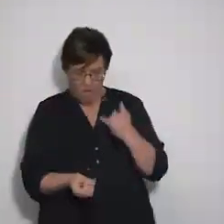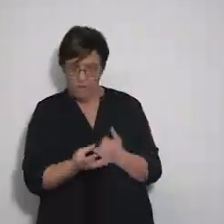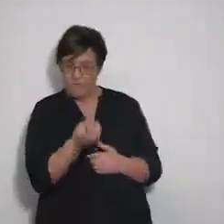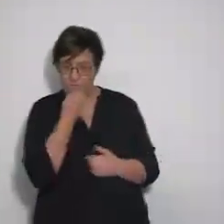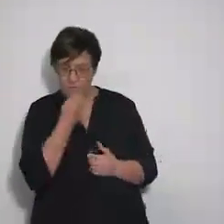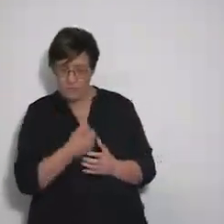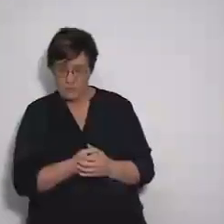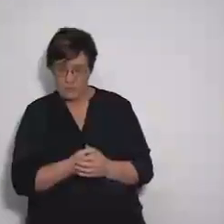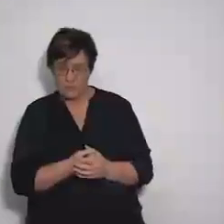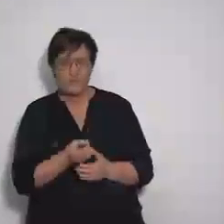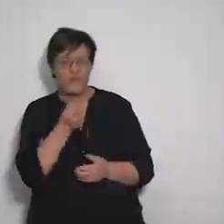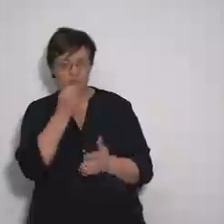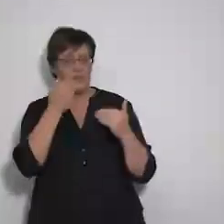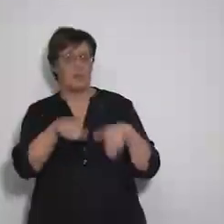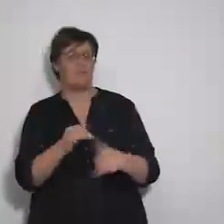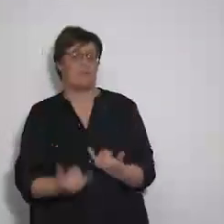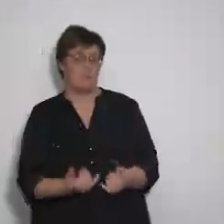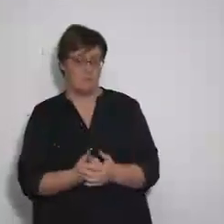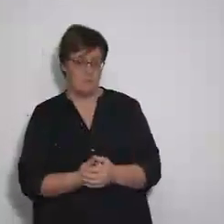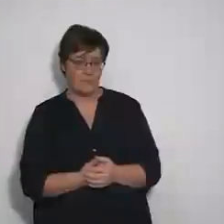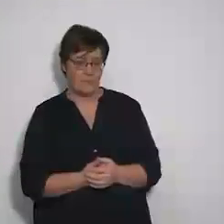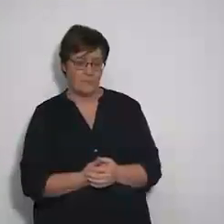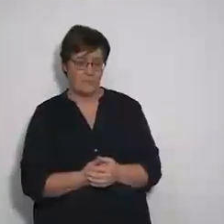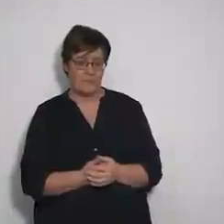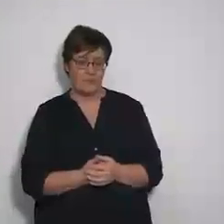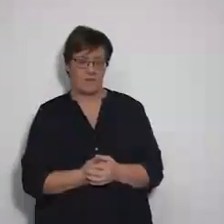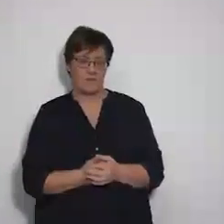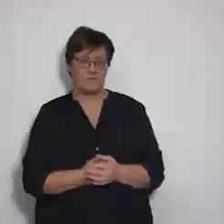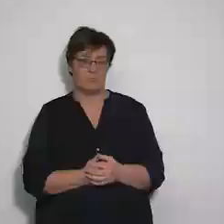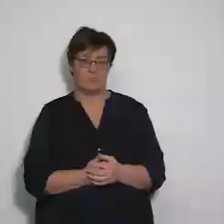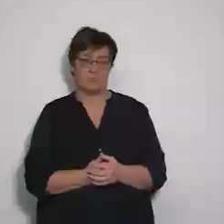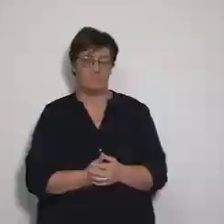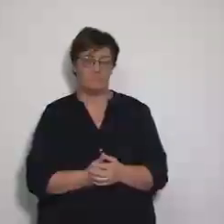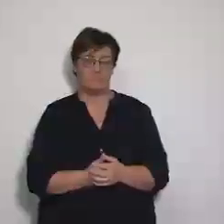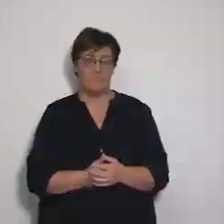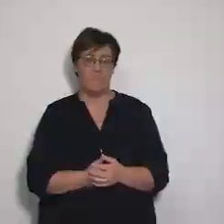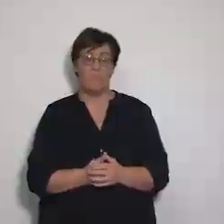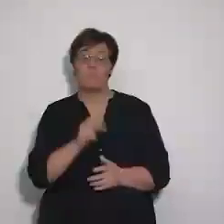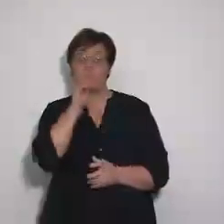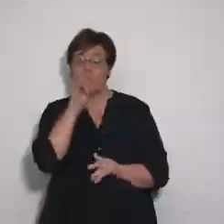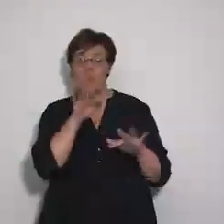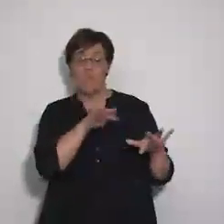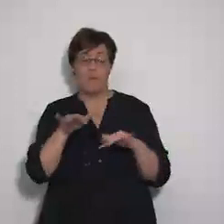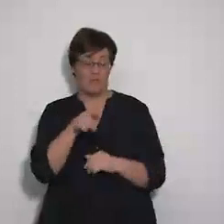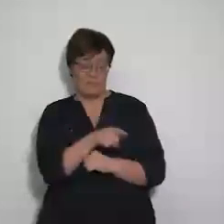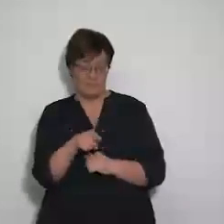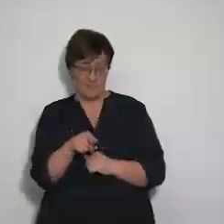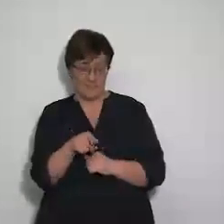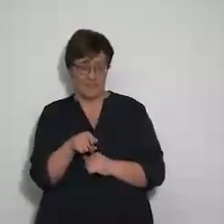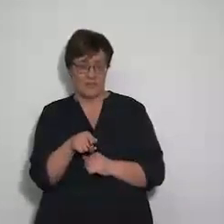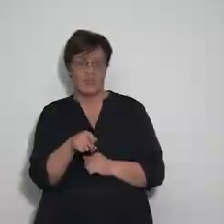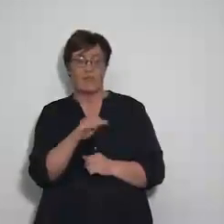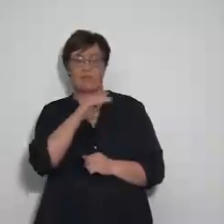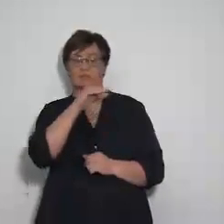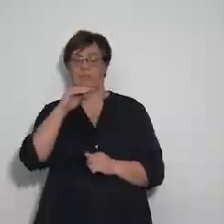so maybe food becomes a limiting factor. And we see that our